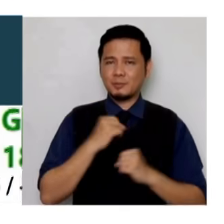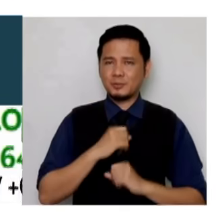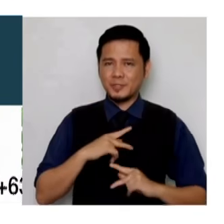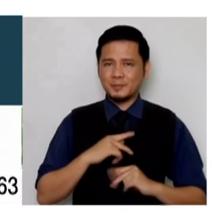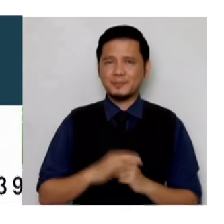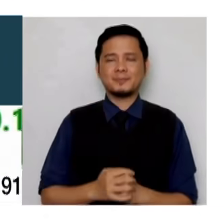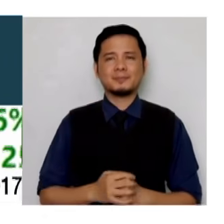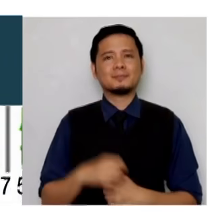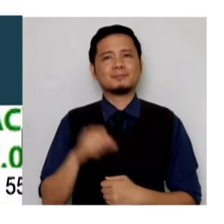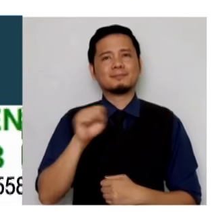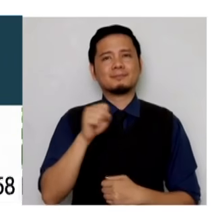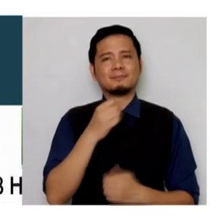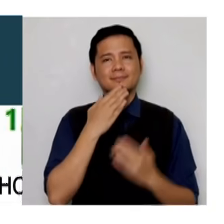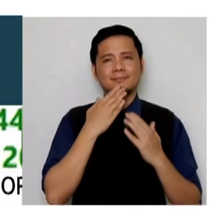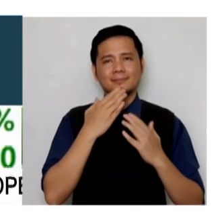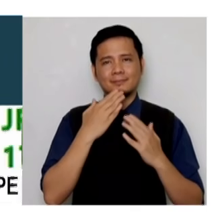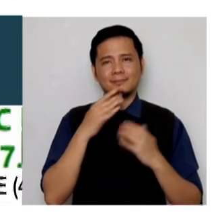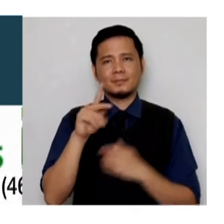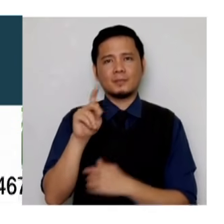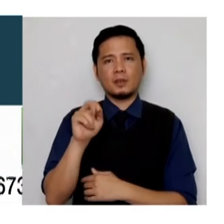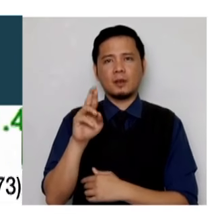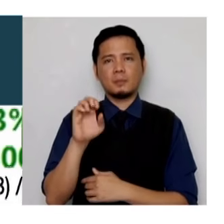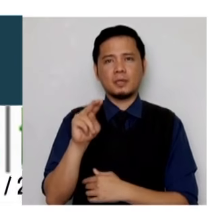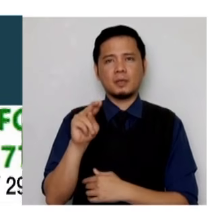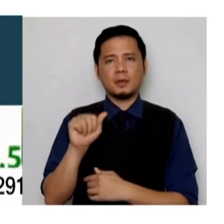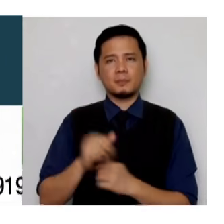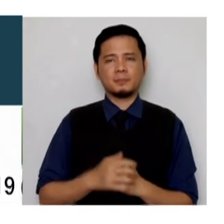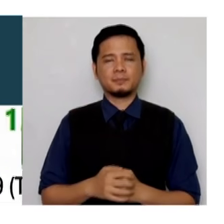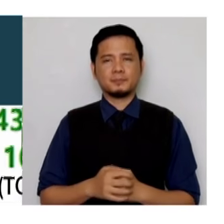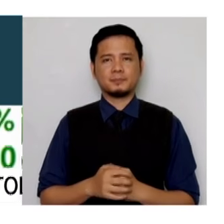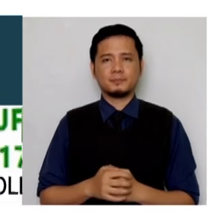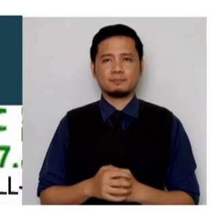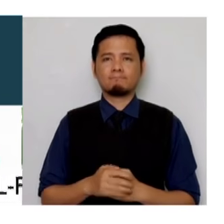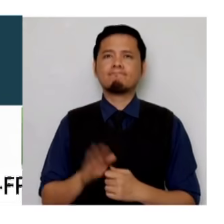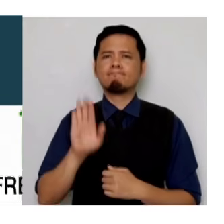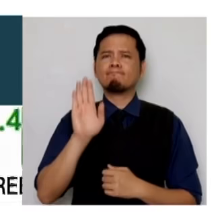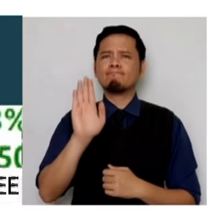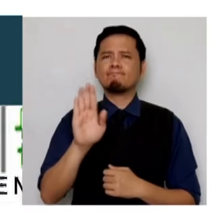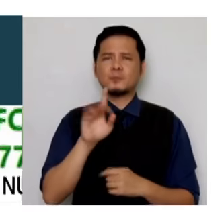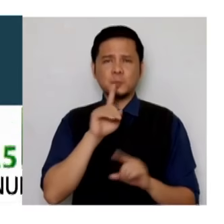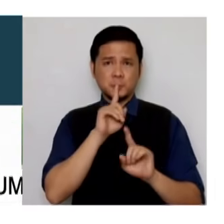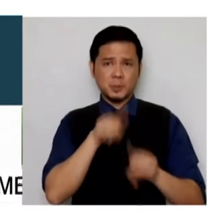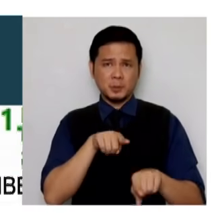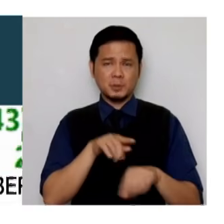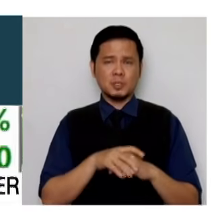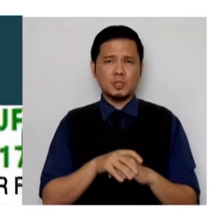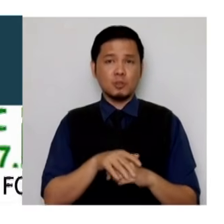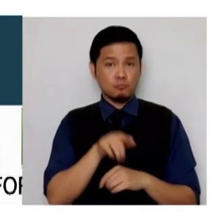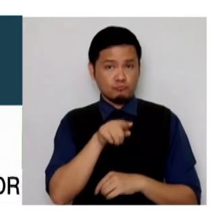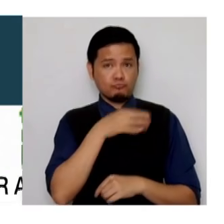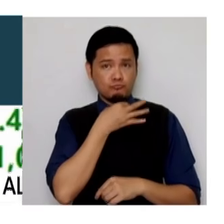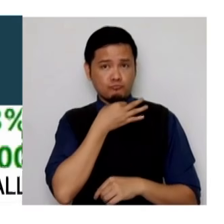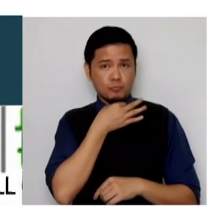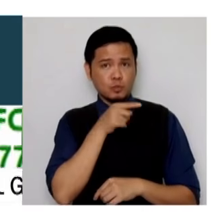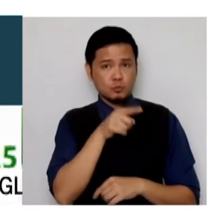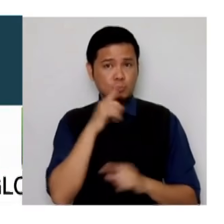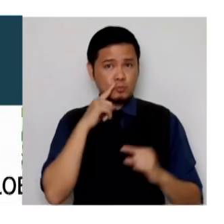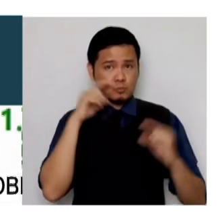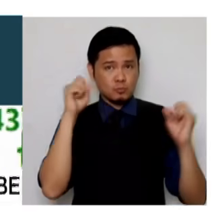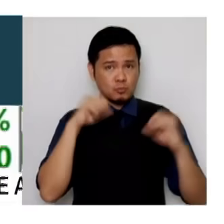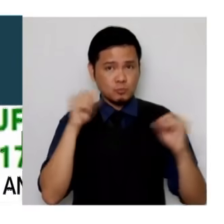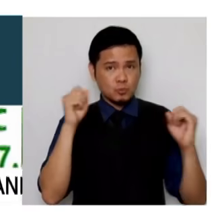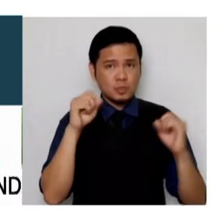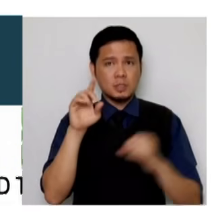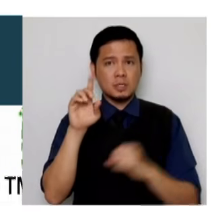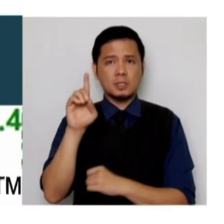Yes, good afternoon, Carmina. Okay, so your reaction, do you agree with the DILG order to not